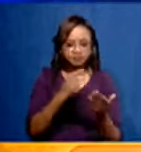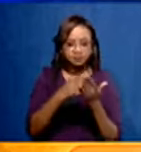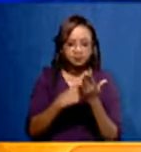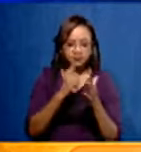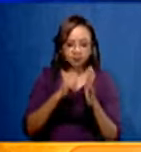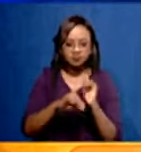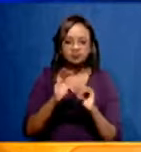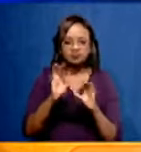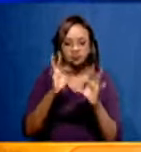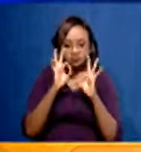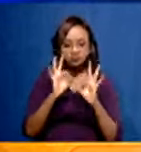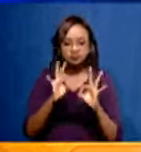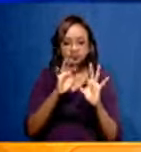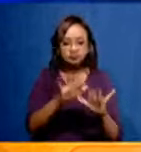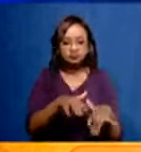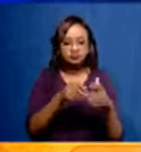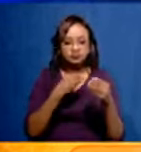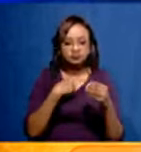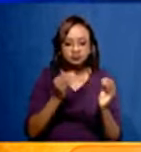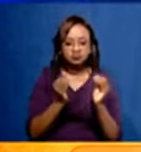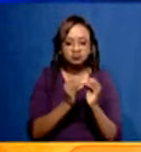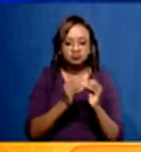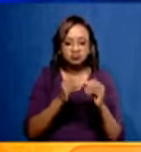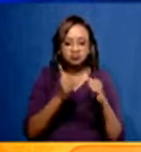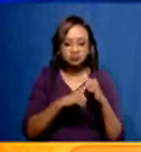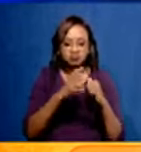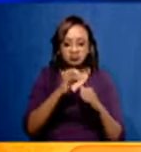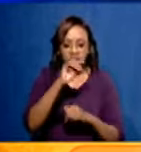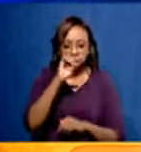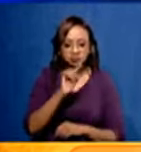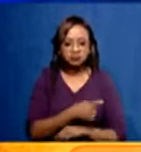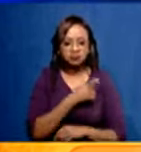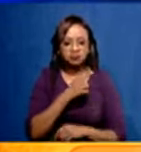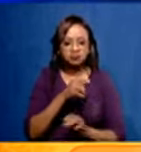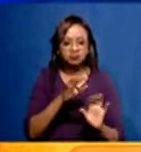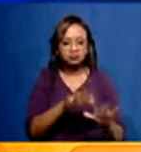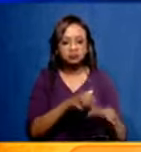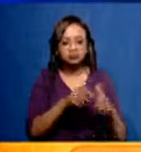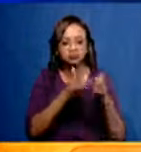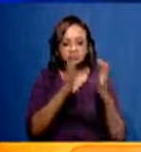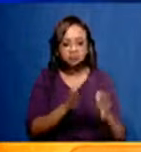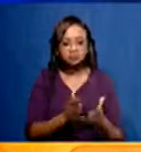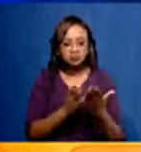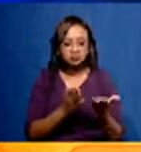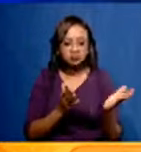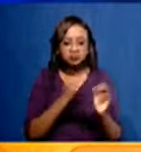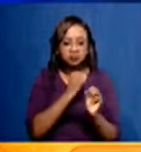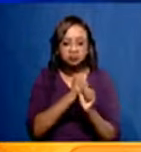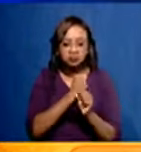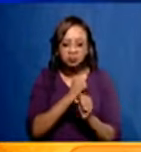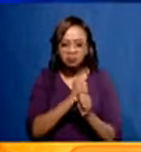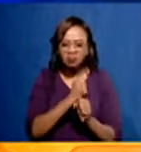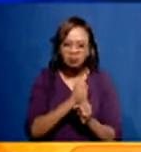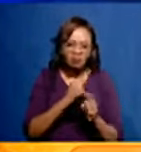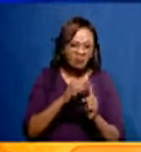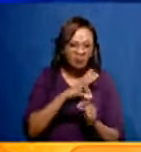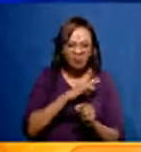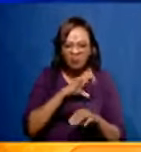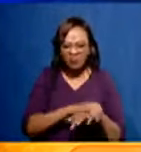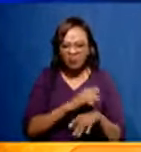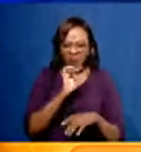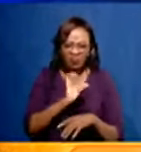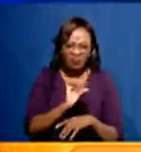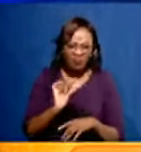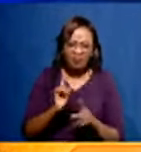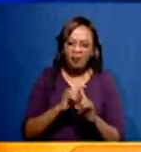agriculture. I met these 60,000 smallholder farmers, and obviously their productivity was low. But what they said, hey, Patrick, we